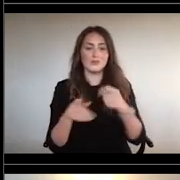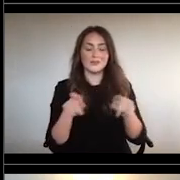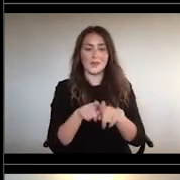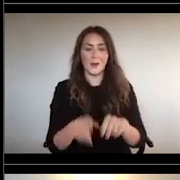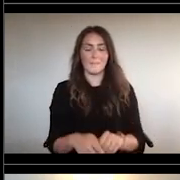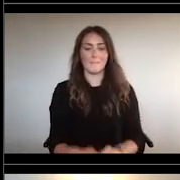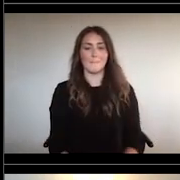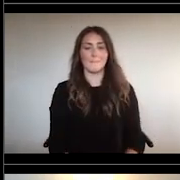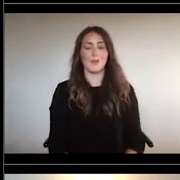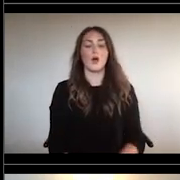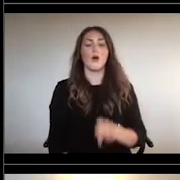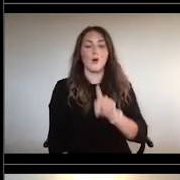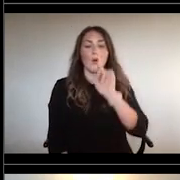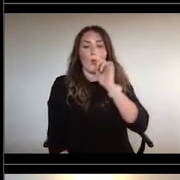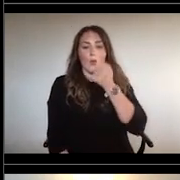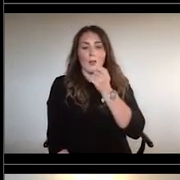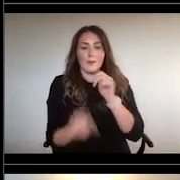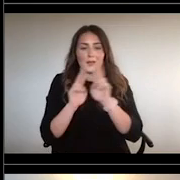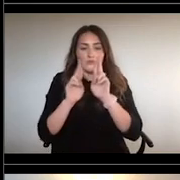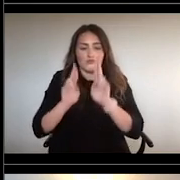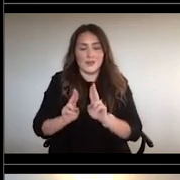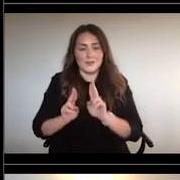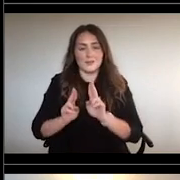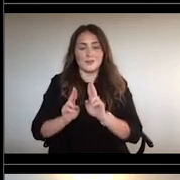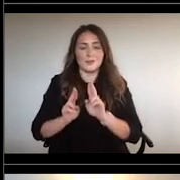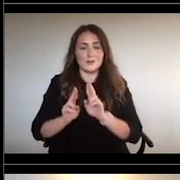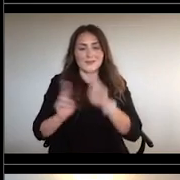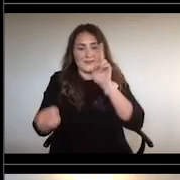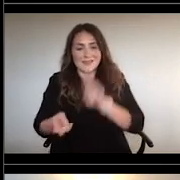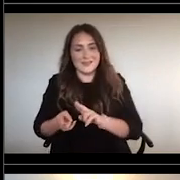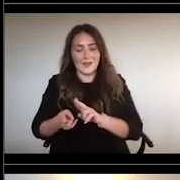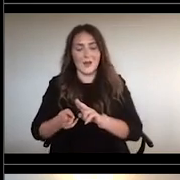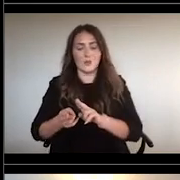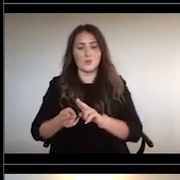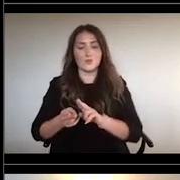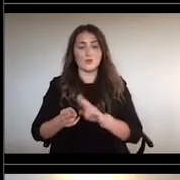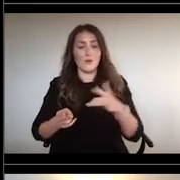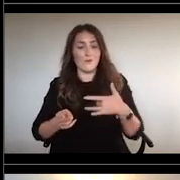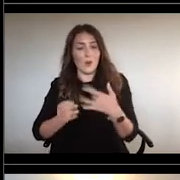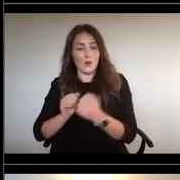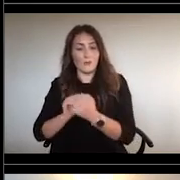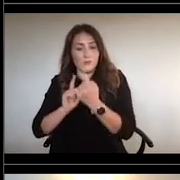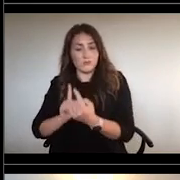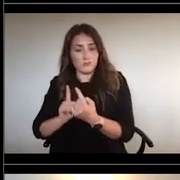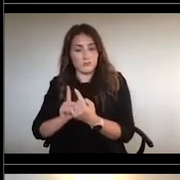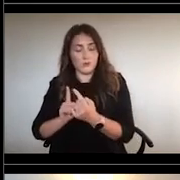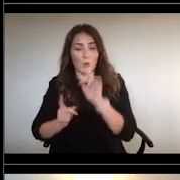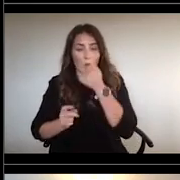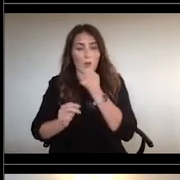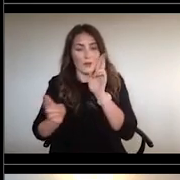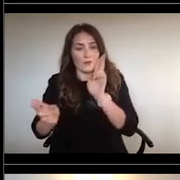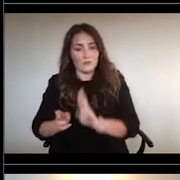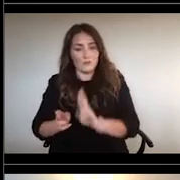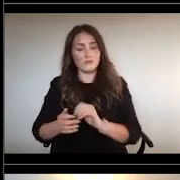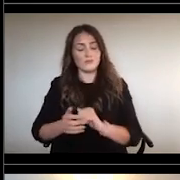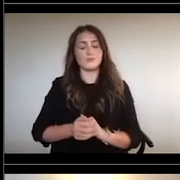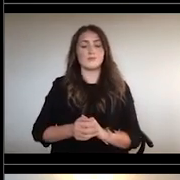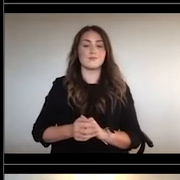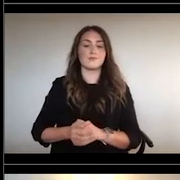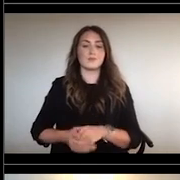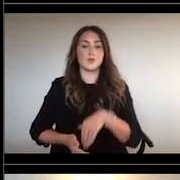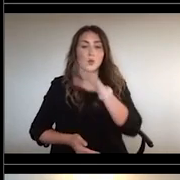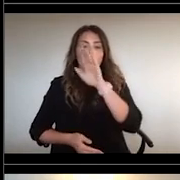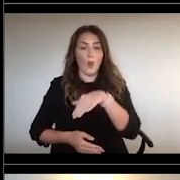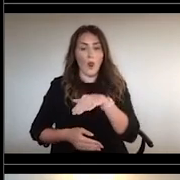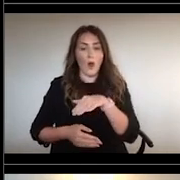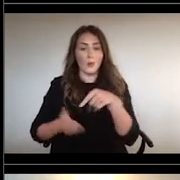discount, which gives a discount to those who live in the borough or which the entrances to the crossings are located. So in the Lower Thames Crossings